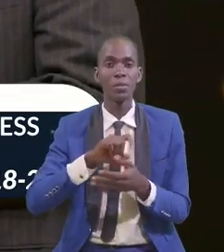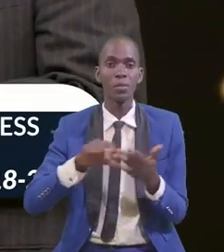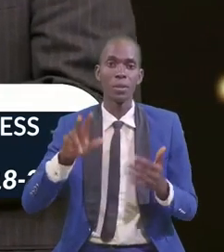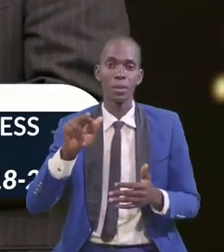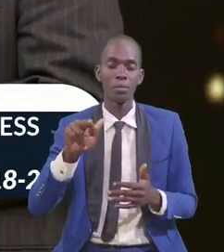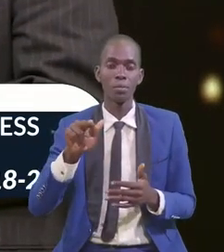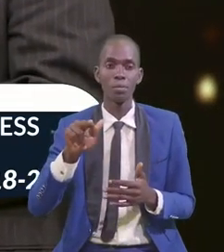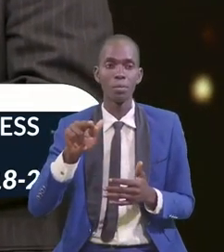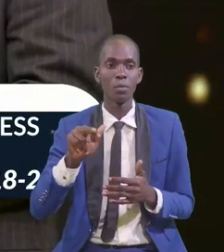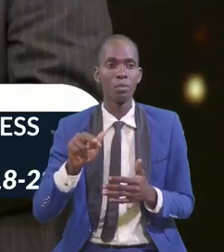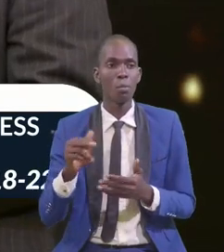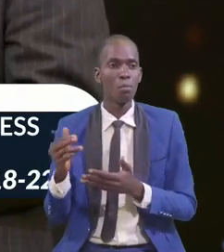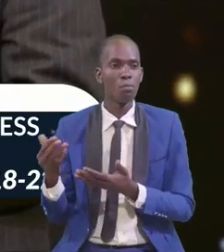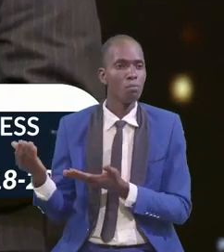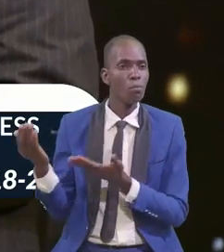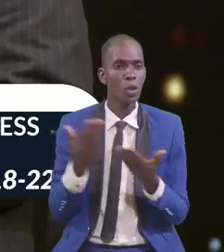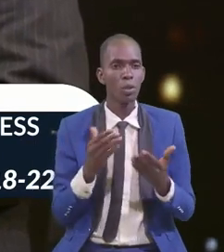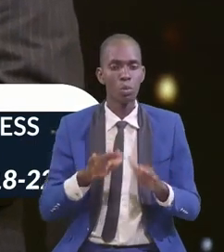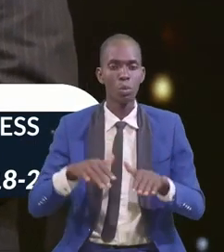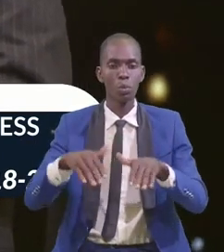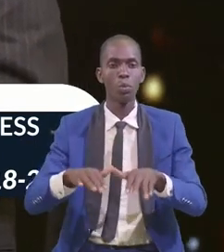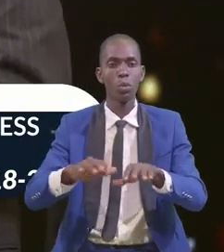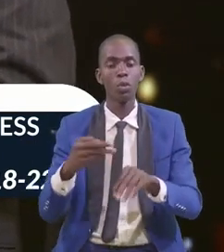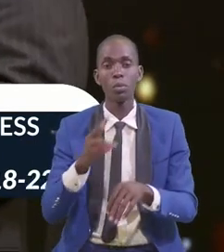verse 13, raging waves of the sea,